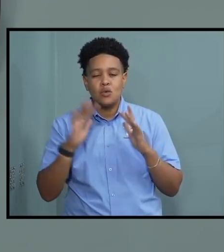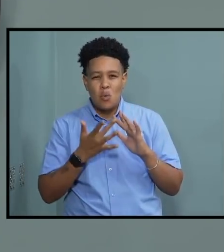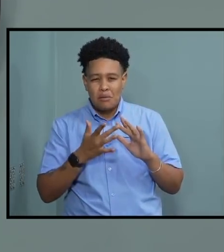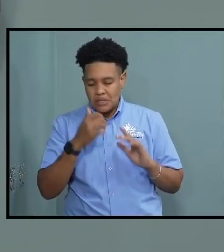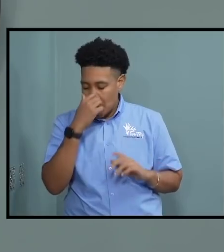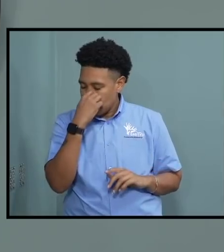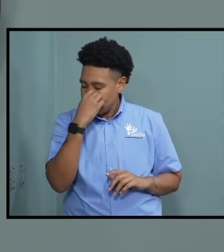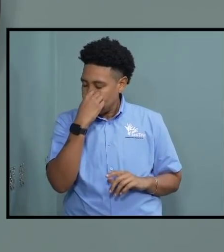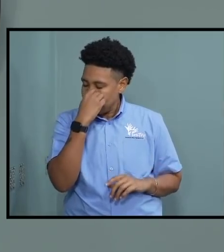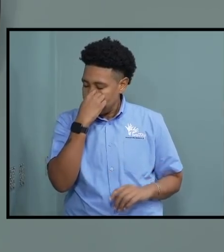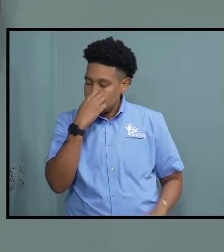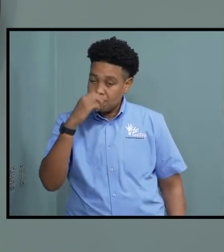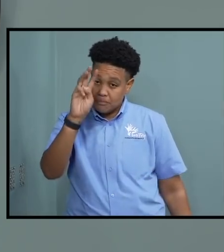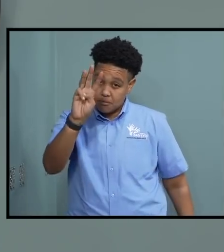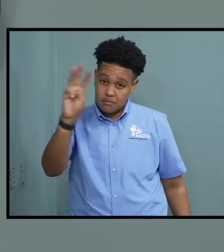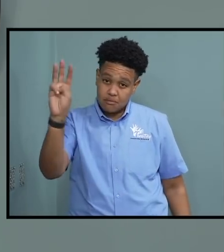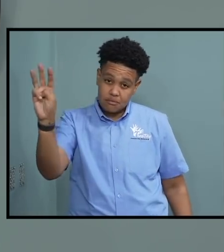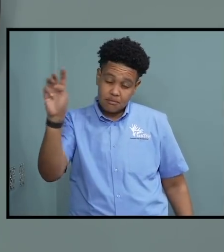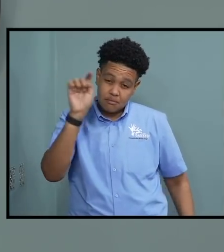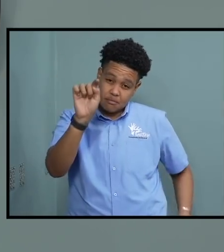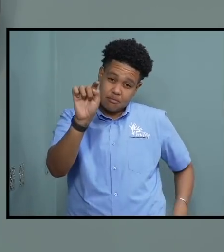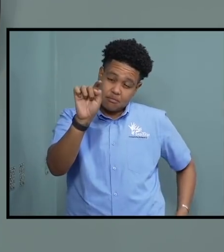at